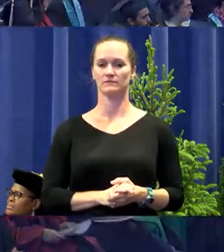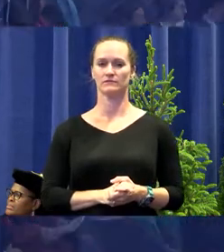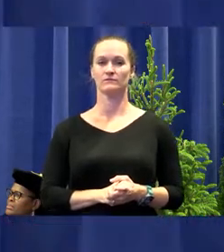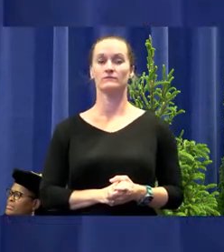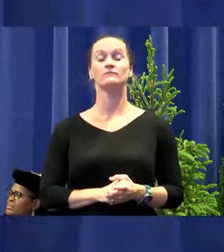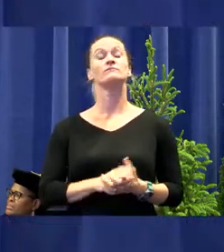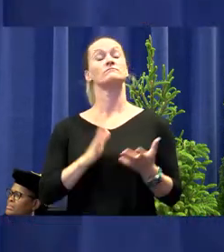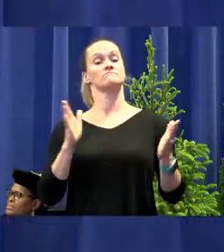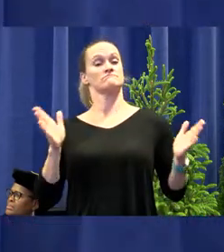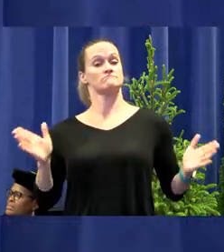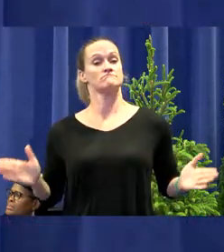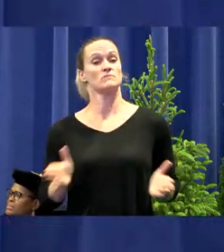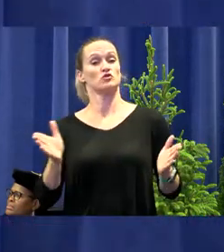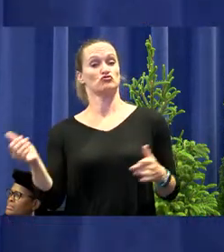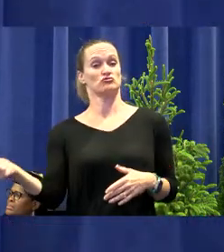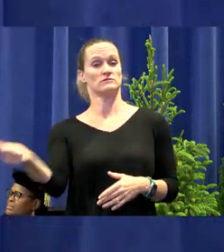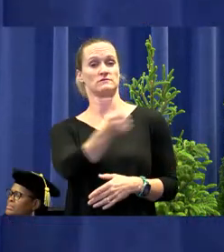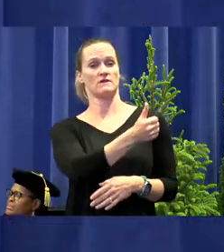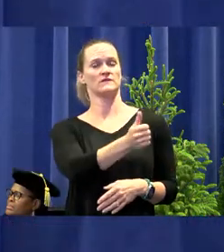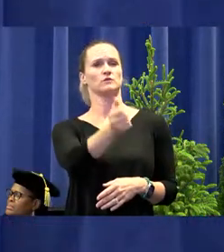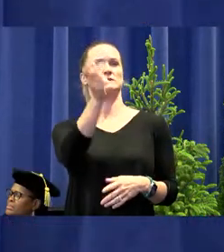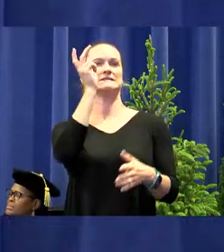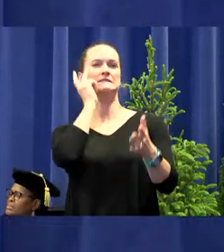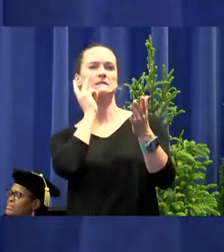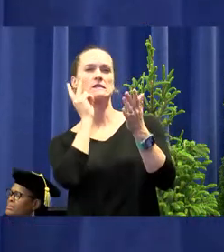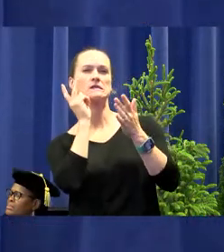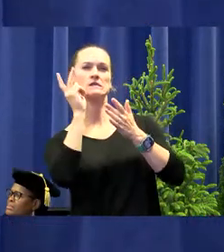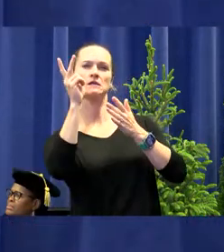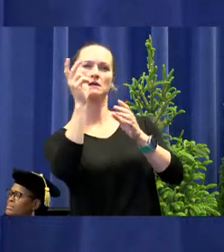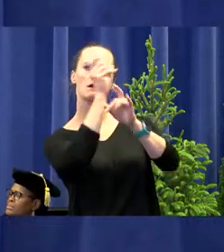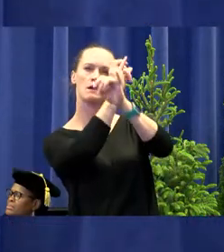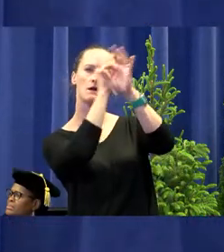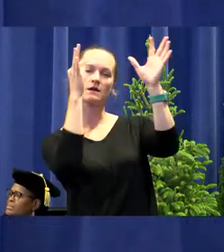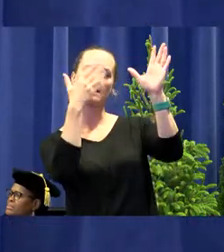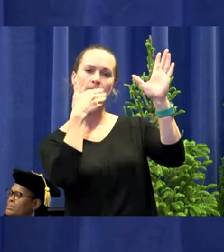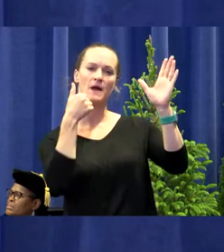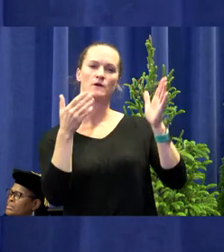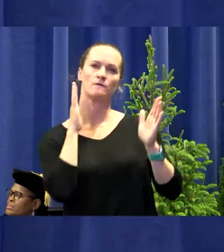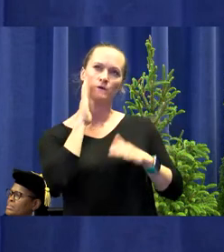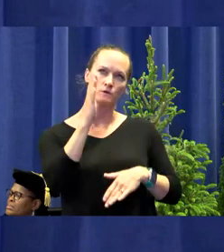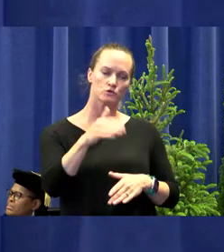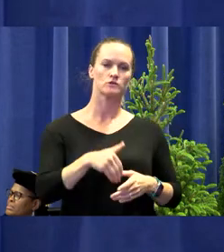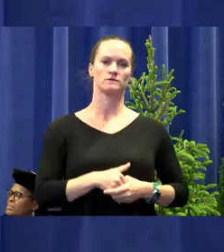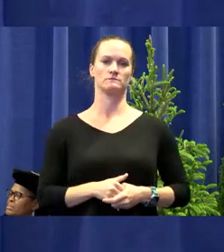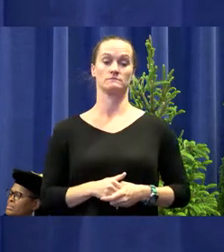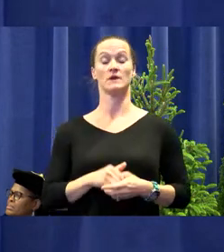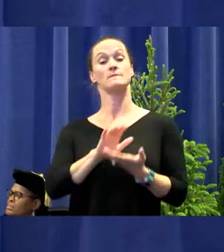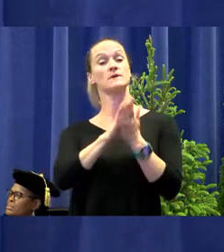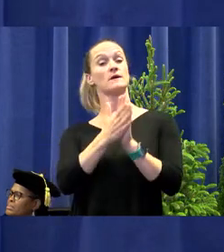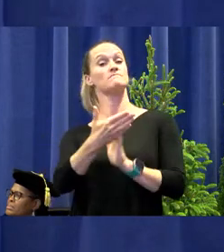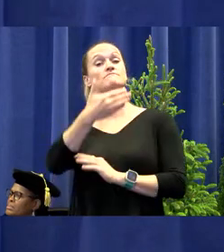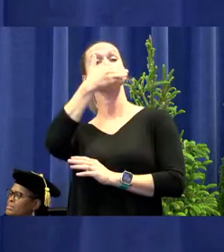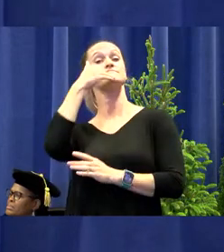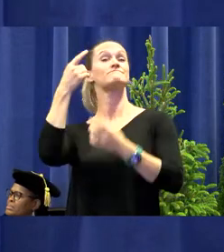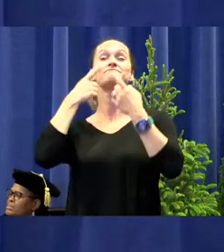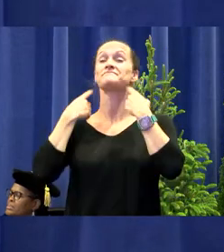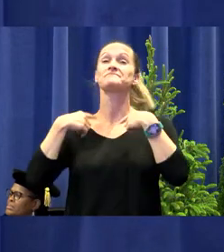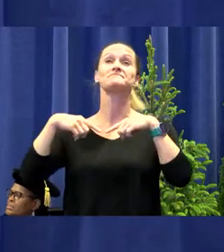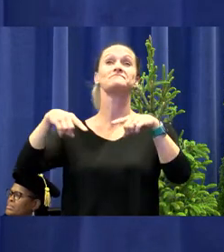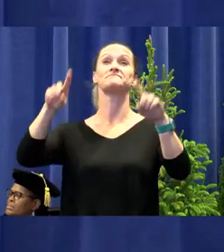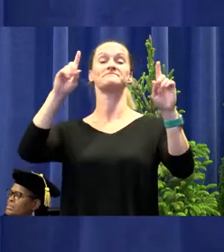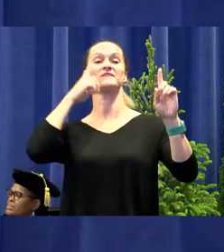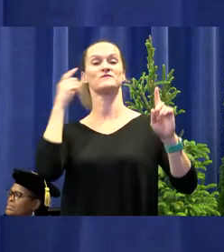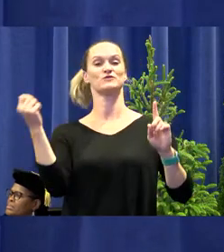Push yourselves so that we see the future that we want to see and be the best success story you could have ever imagined for